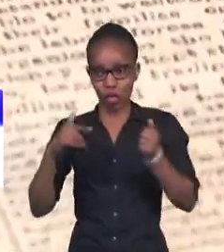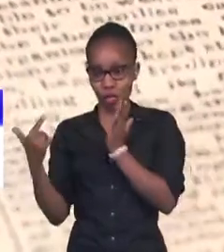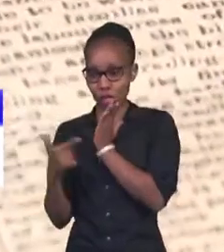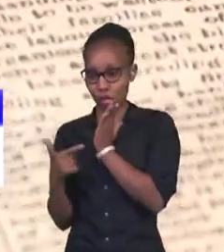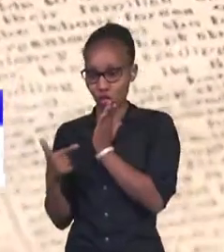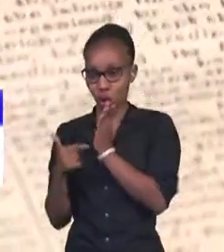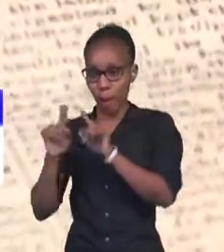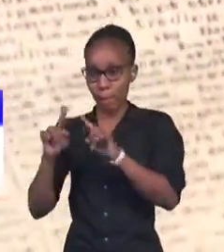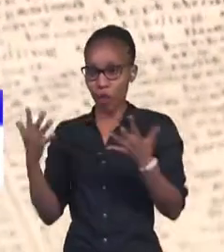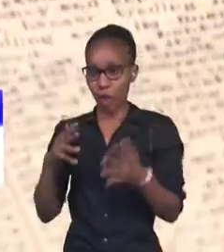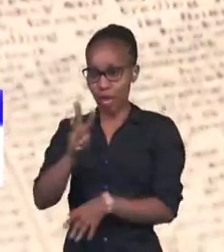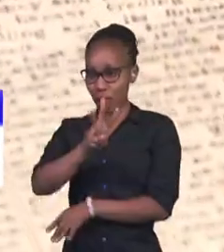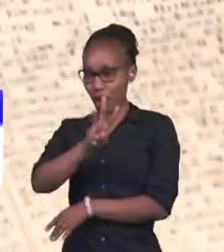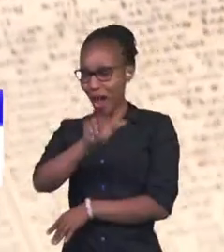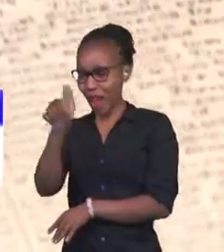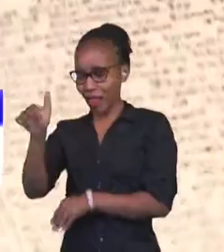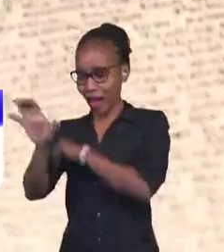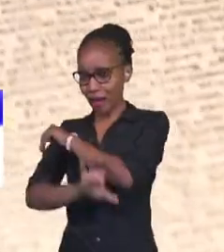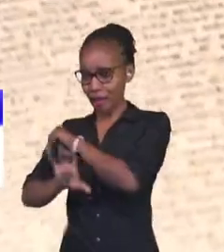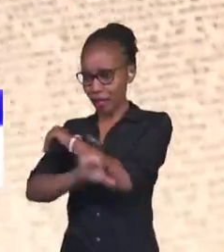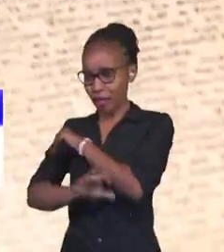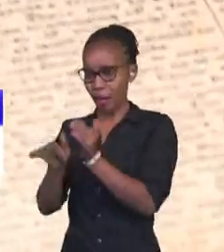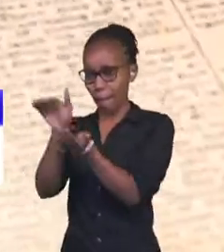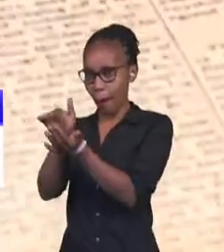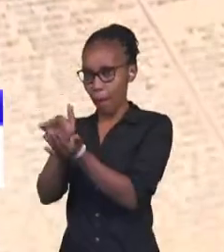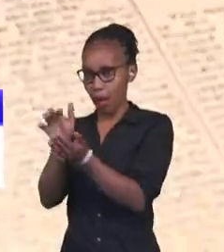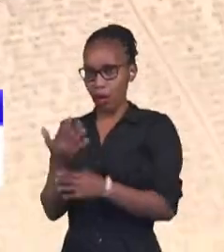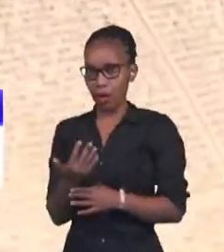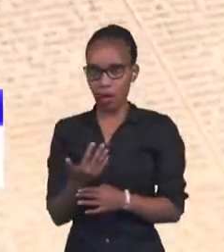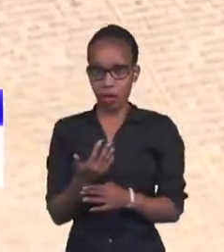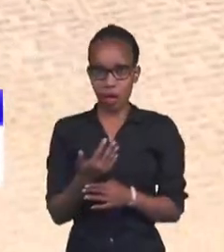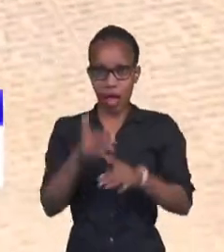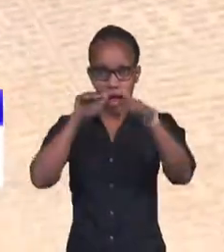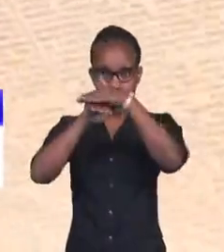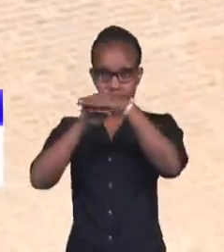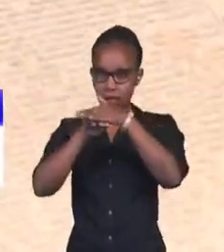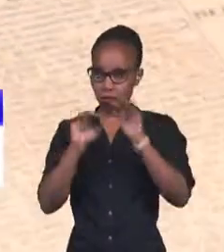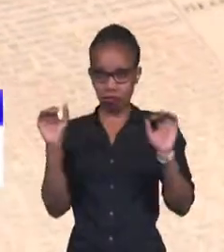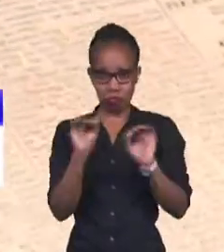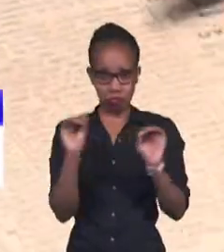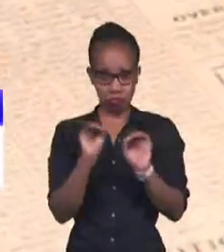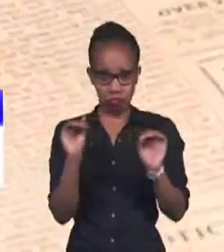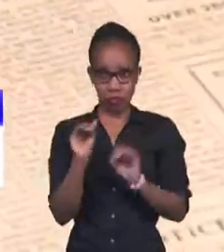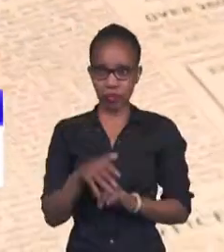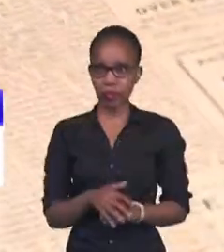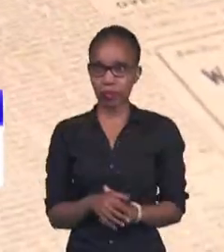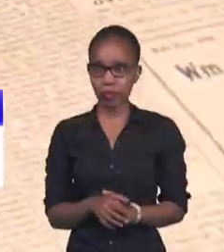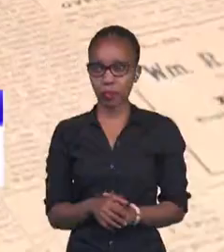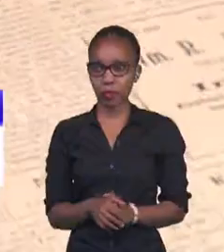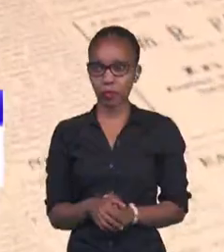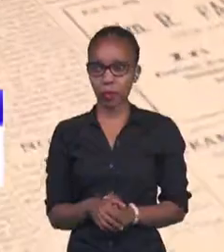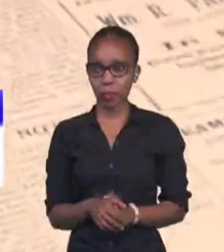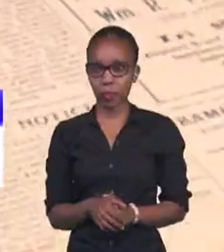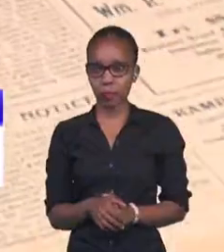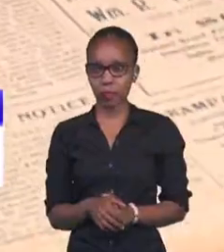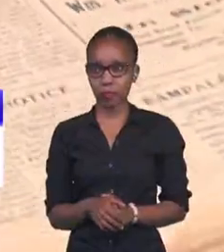sit on Western archives. They don't sit on archives that are accessible from here. And I